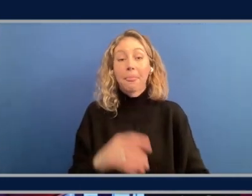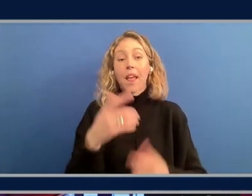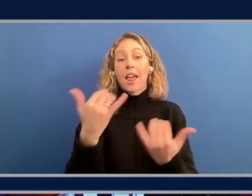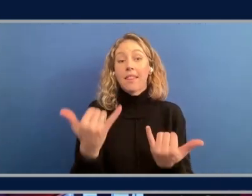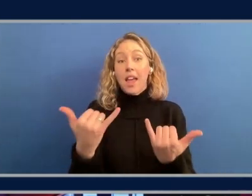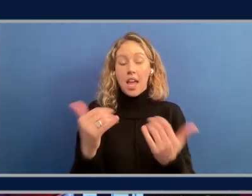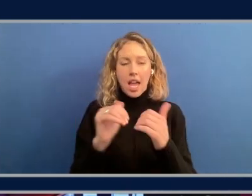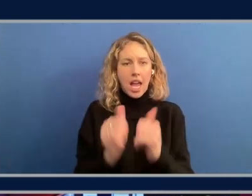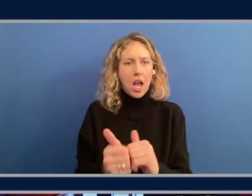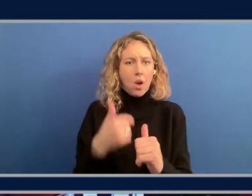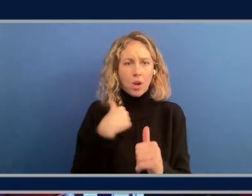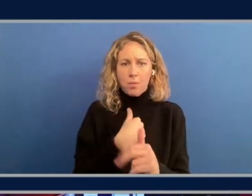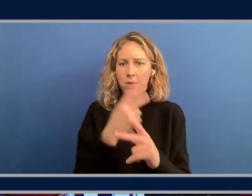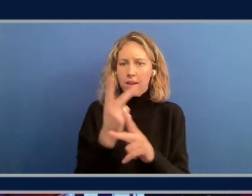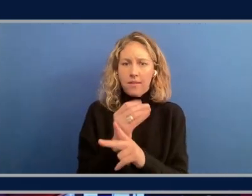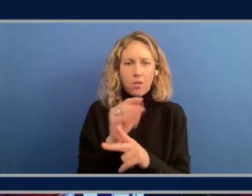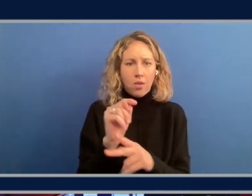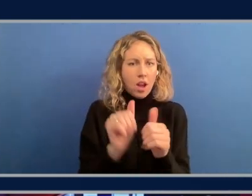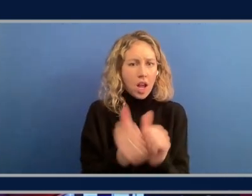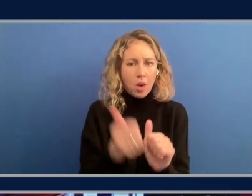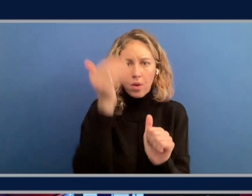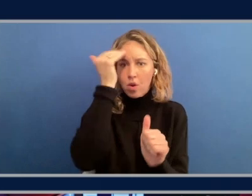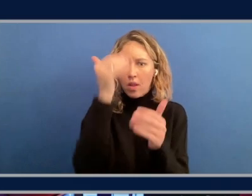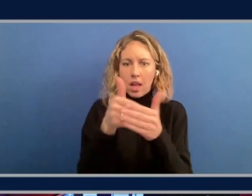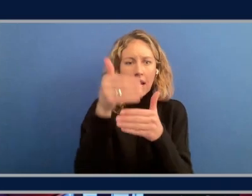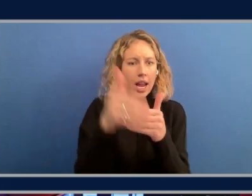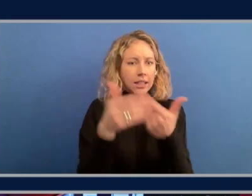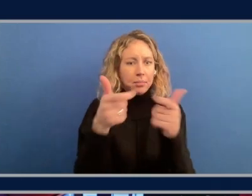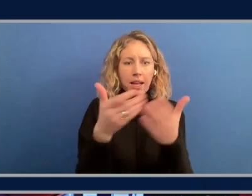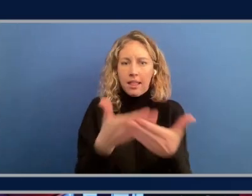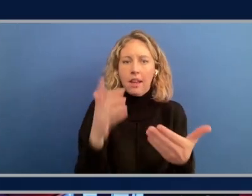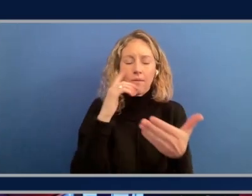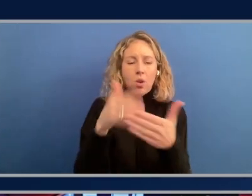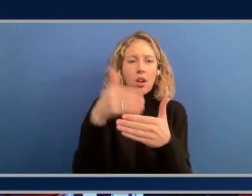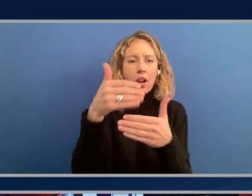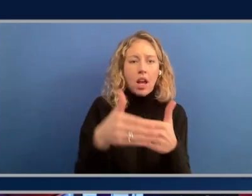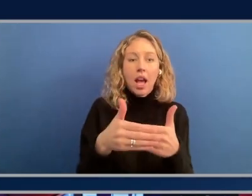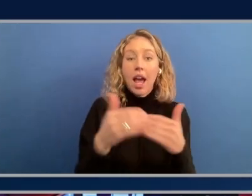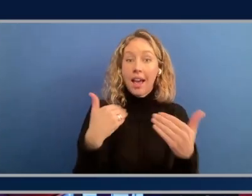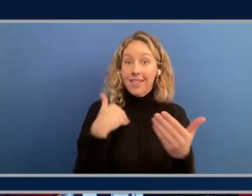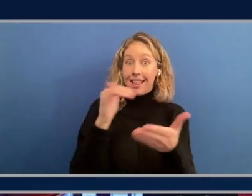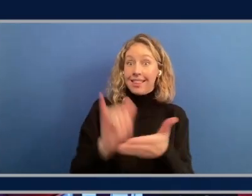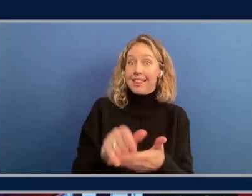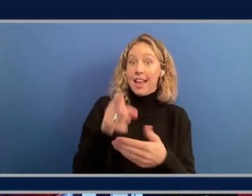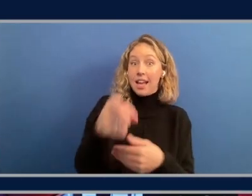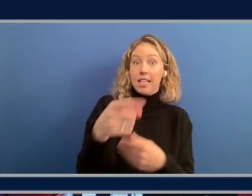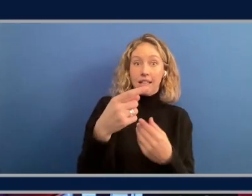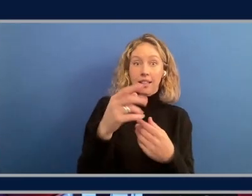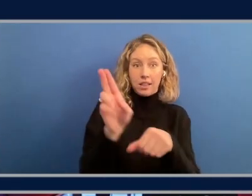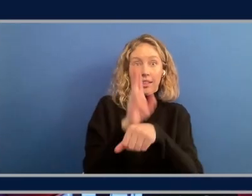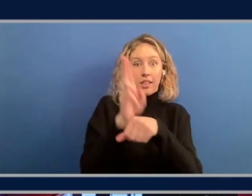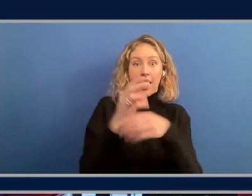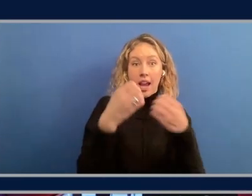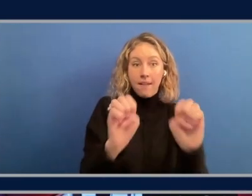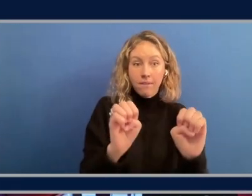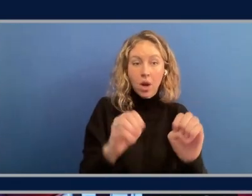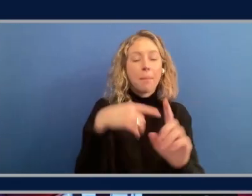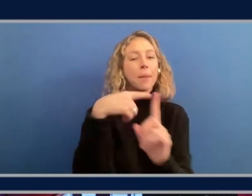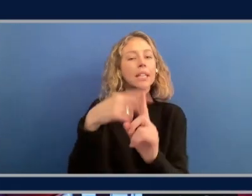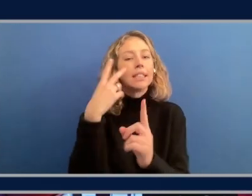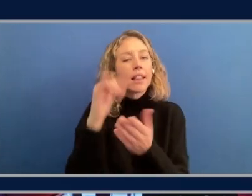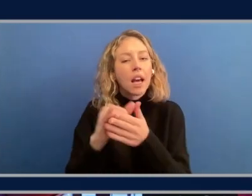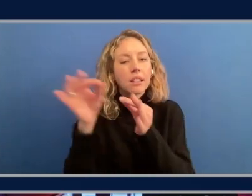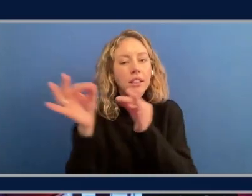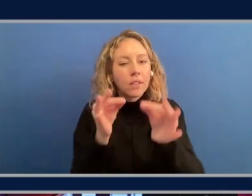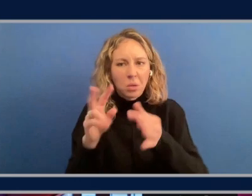do we figure things out? Like, how do we know what's the next big thing Right. to move to? Like this, having this implementation effort, and then seeing those definitions of like what that